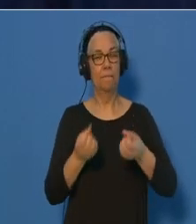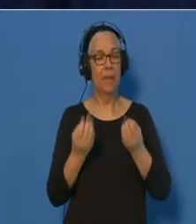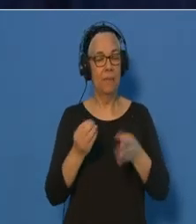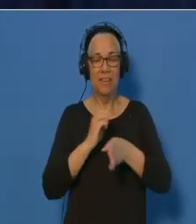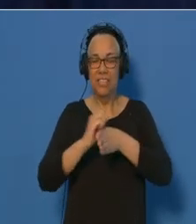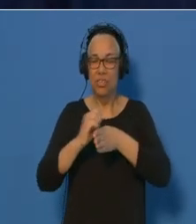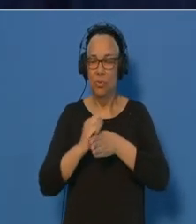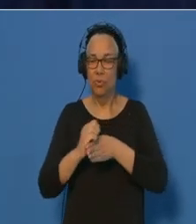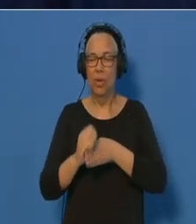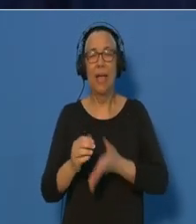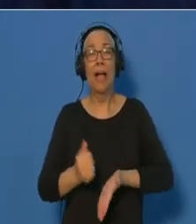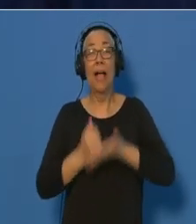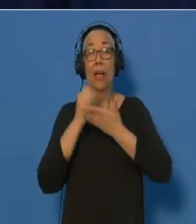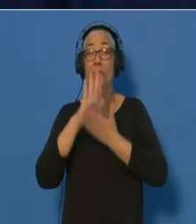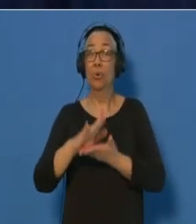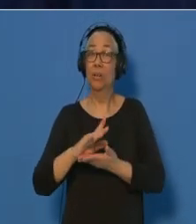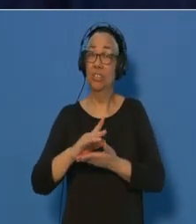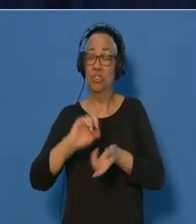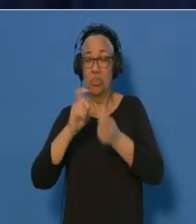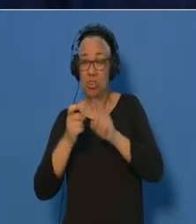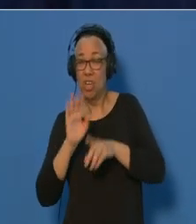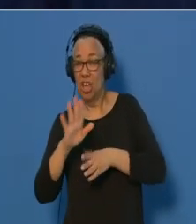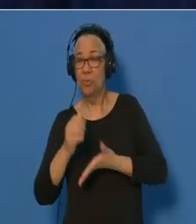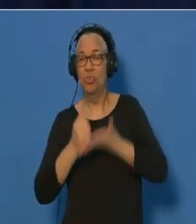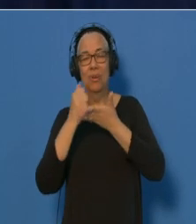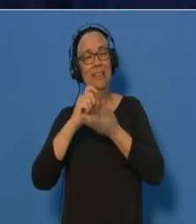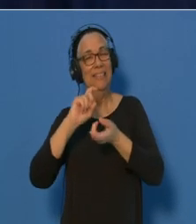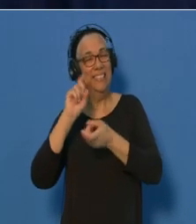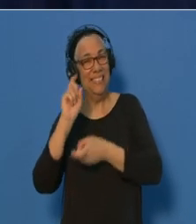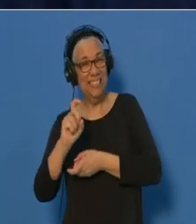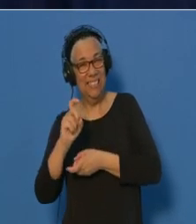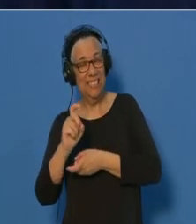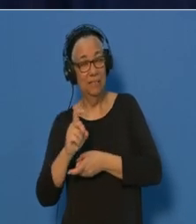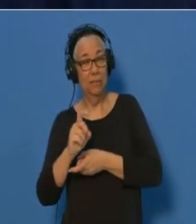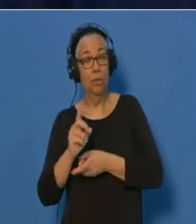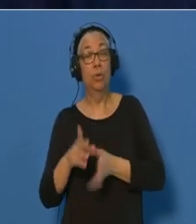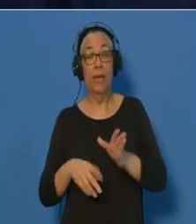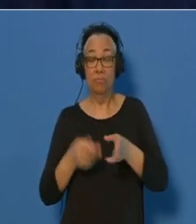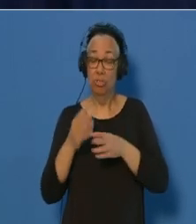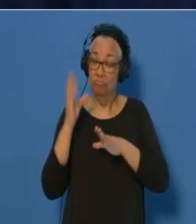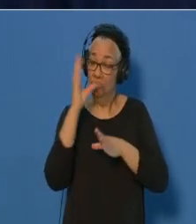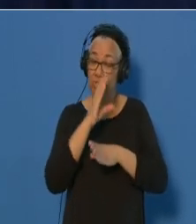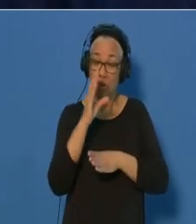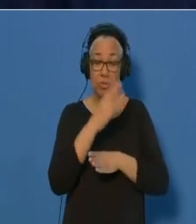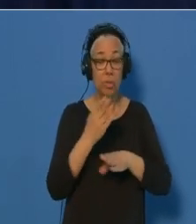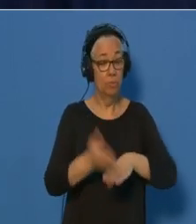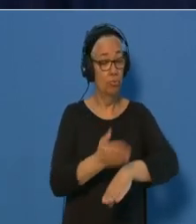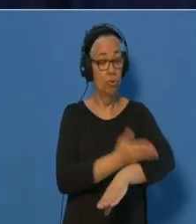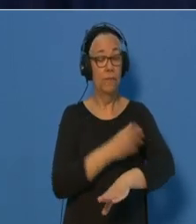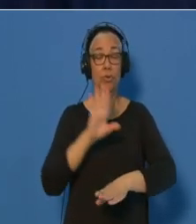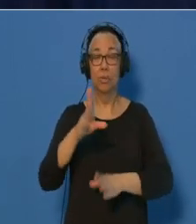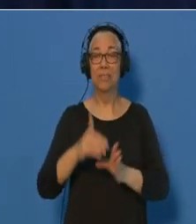individual's needs as you look to retool and enhance your skill. And you can use the same email,